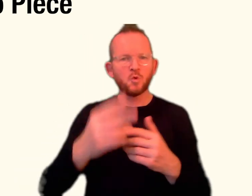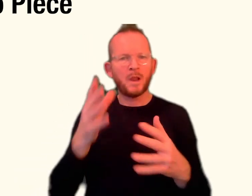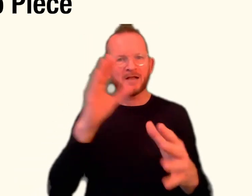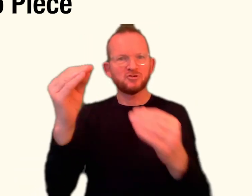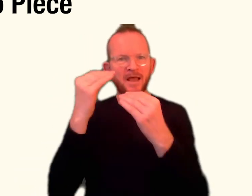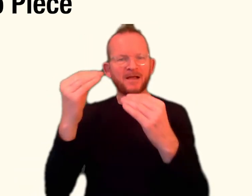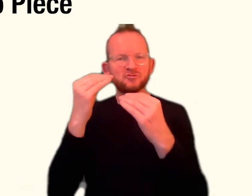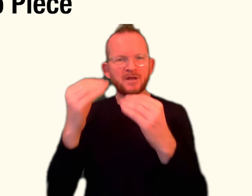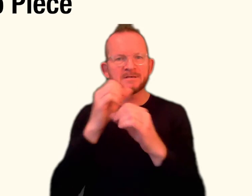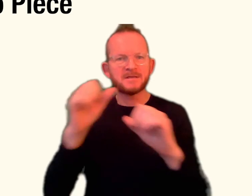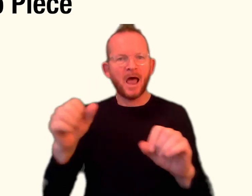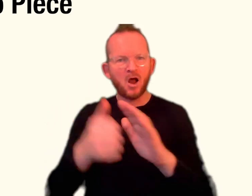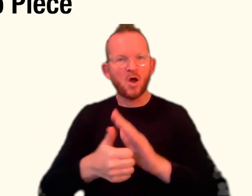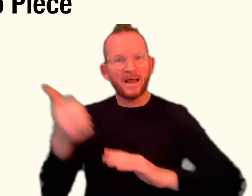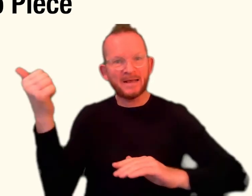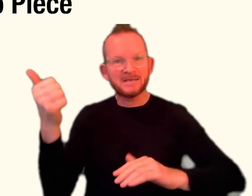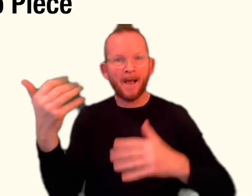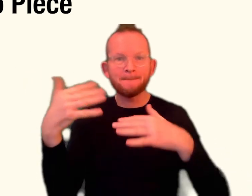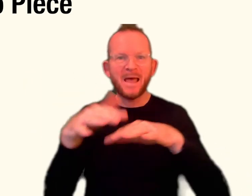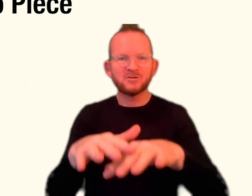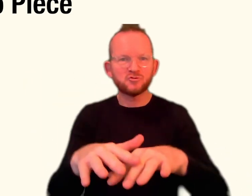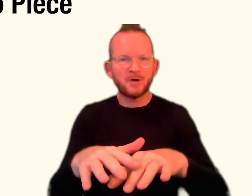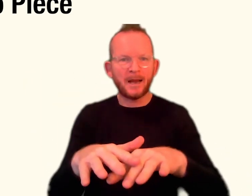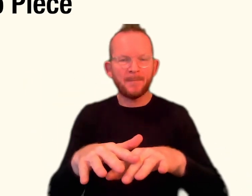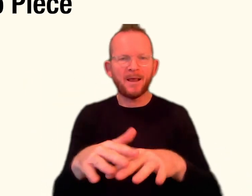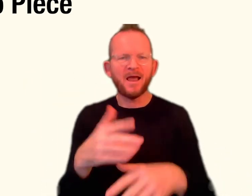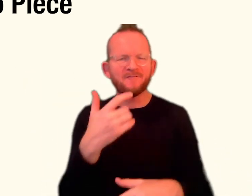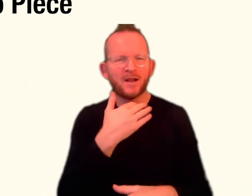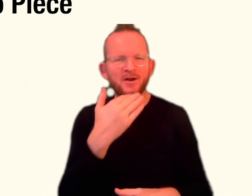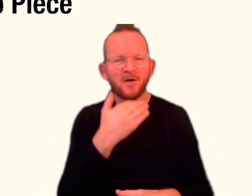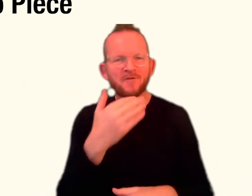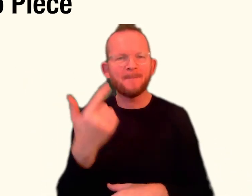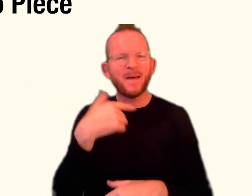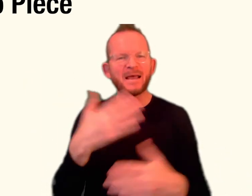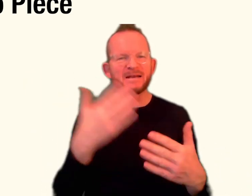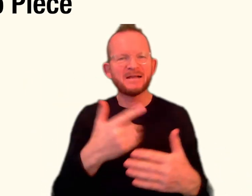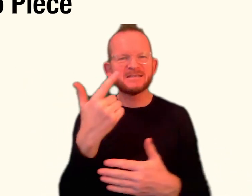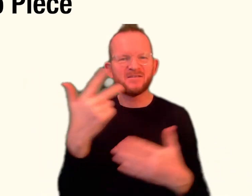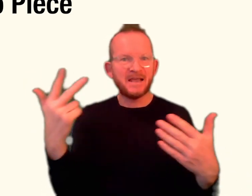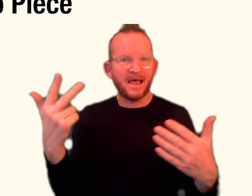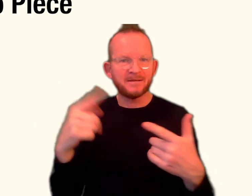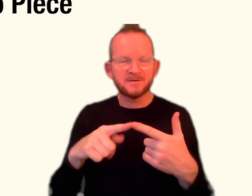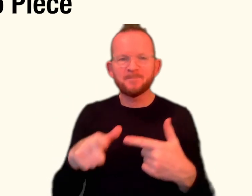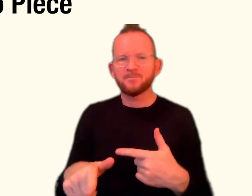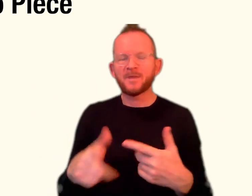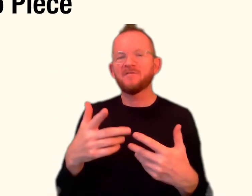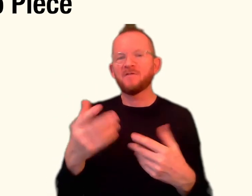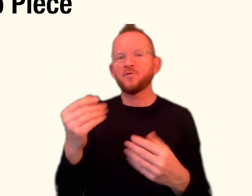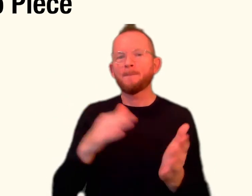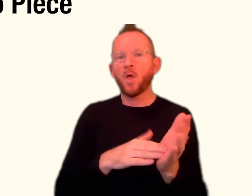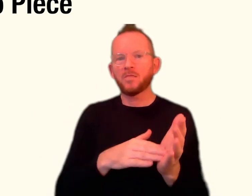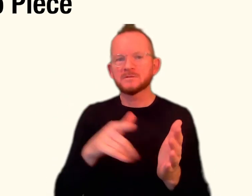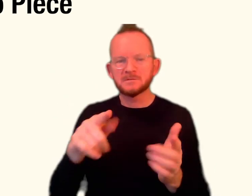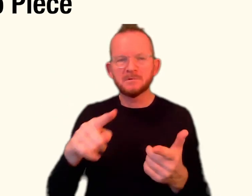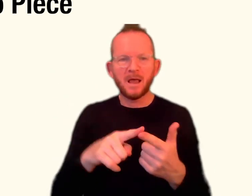I got kicked out of mainstream, funny enough, back in 1978. For a few